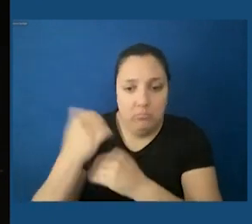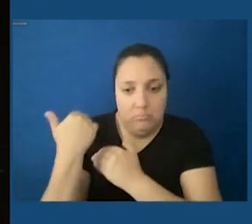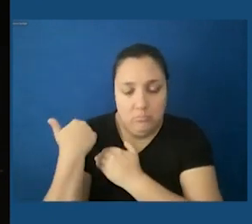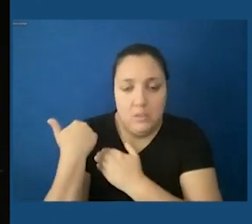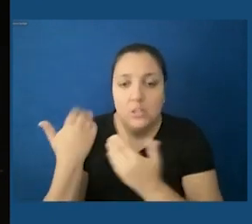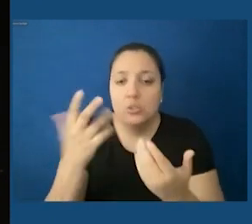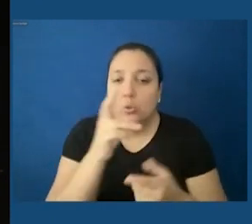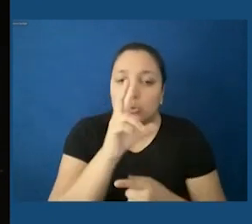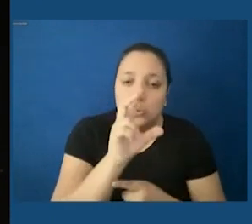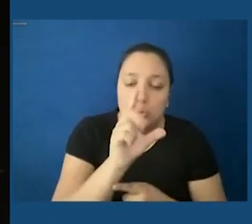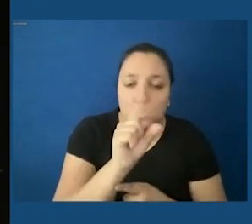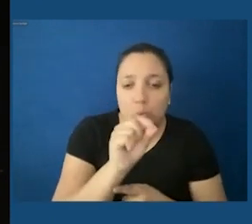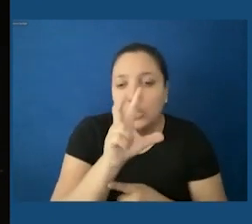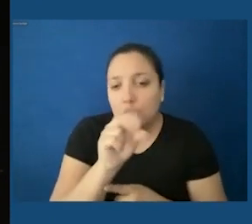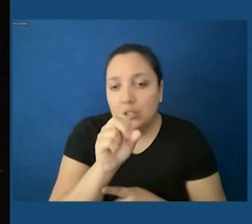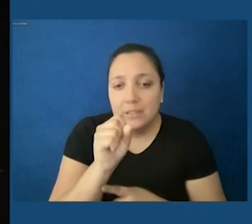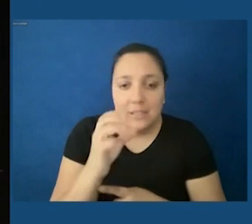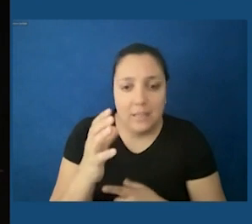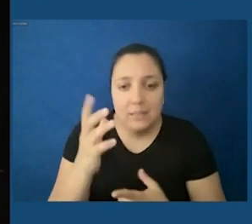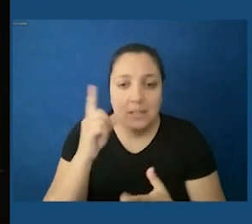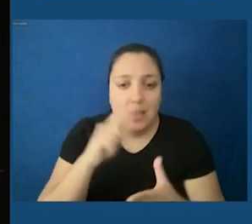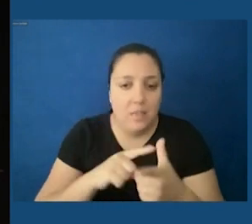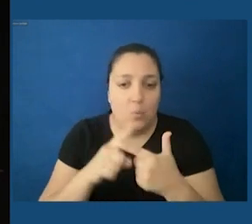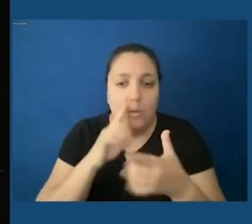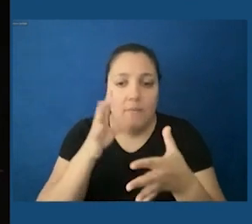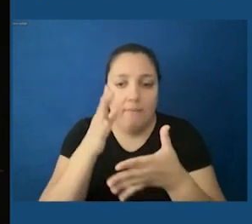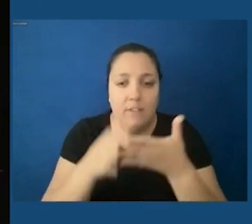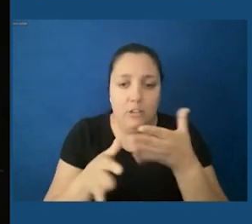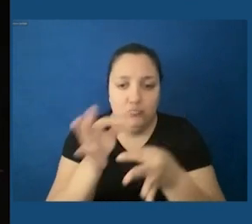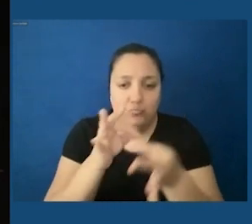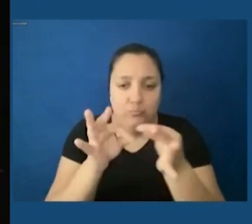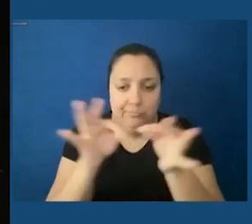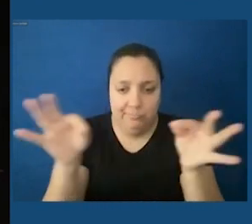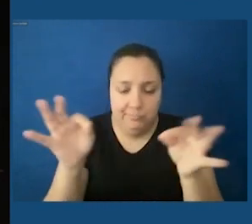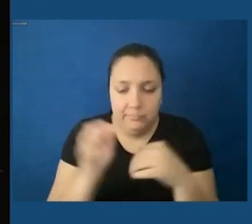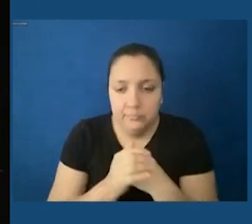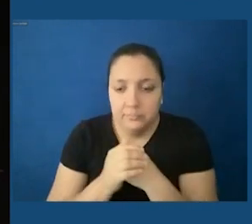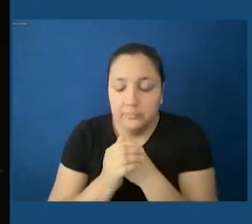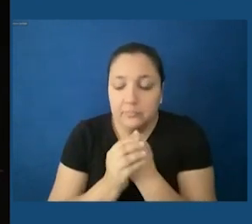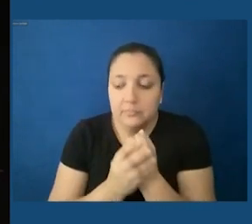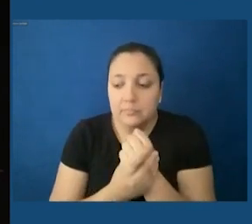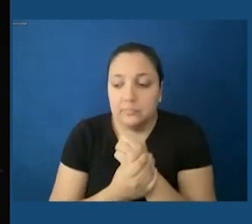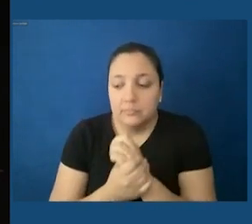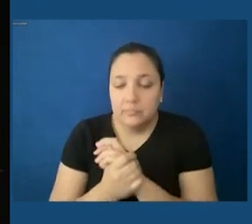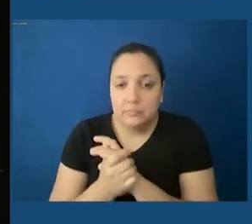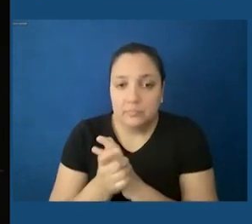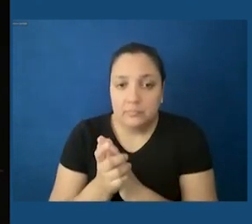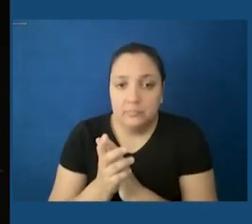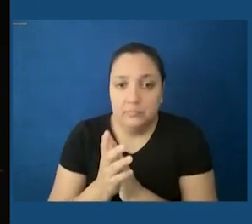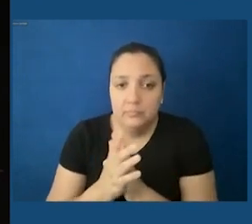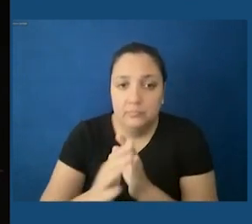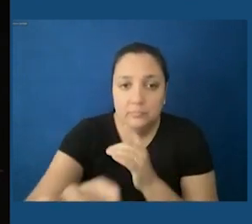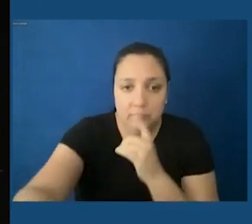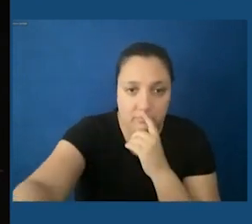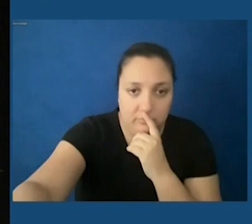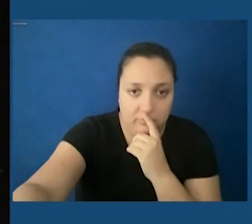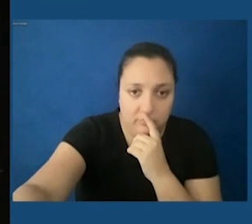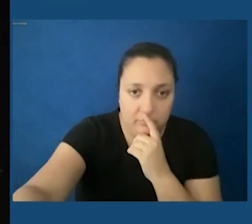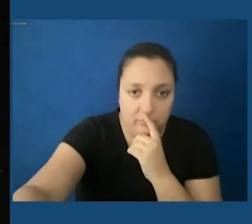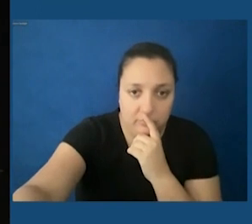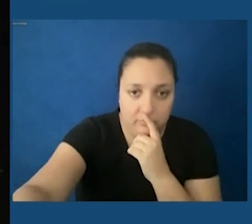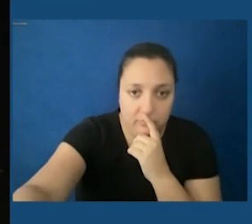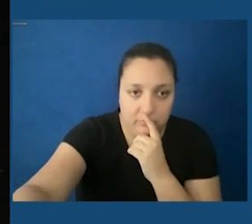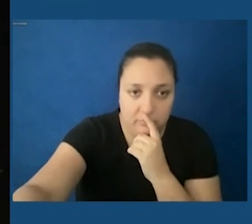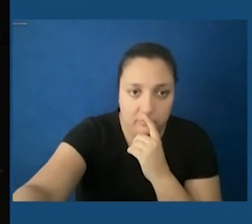each, and then we'll finish. Yeah, thank you. And I would say, just to echo, that it was